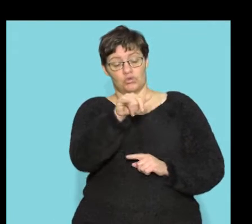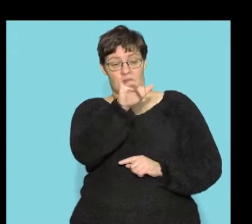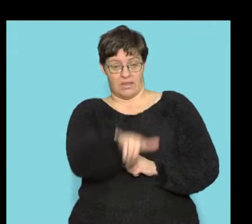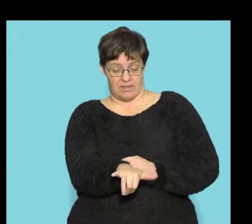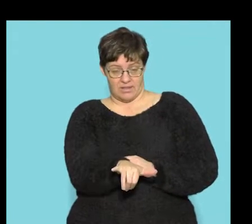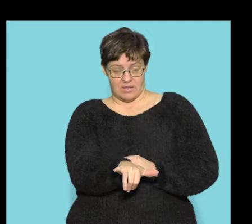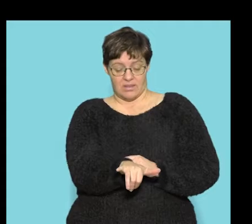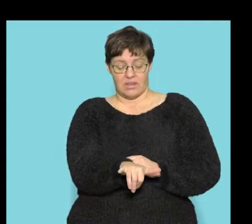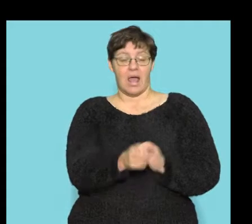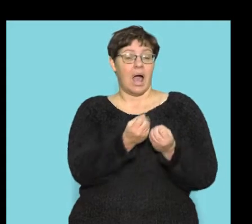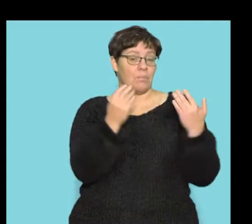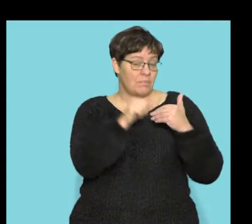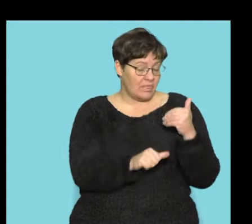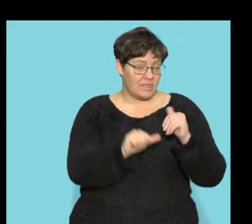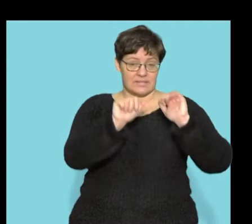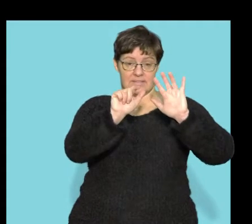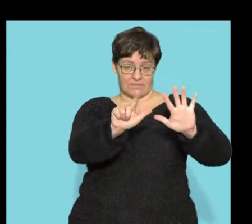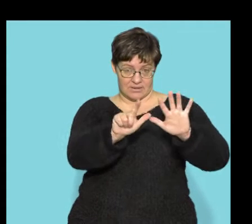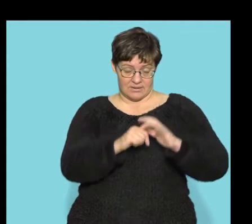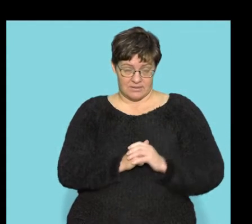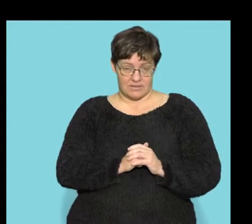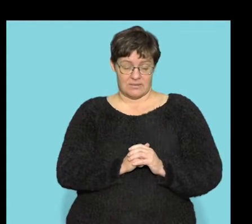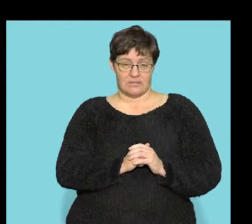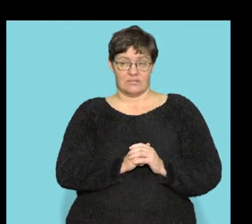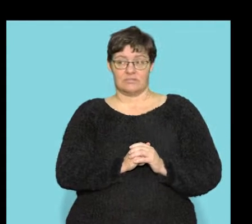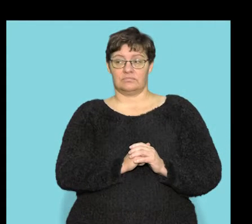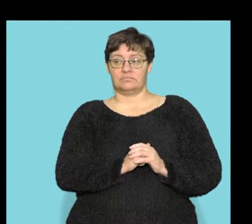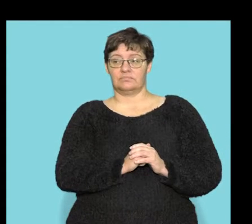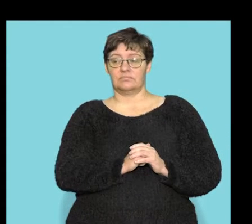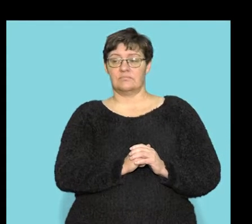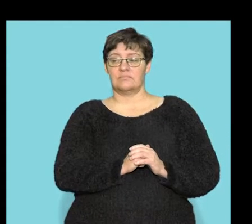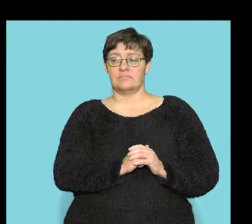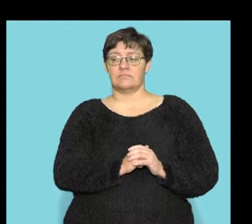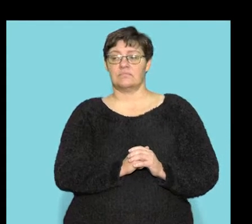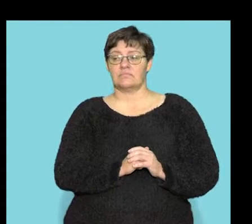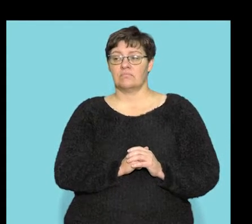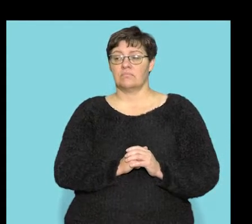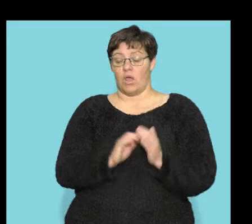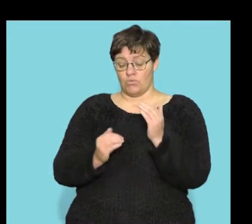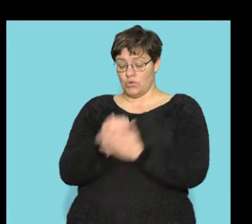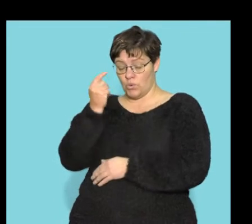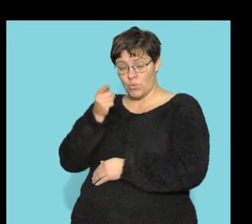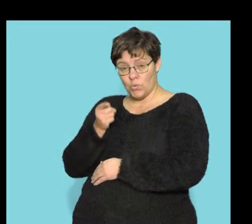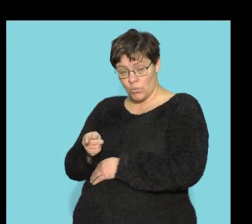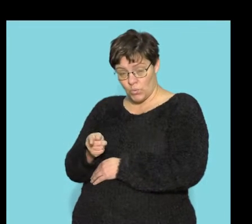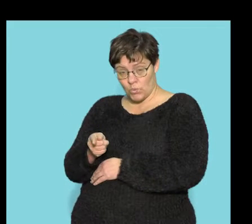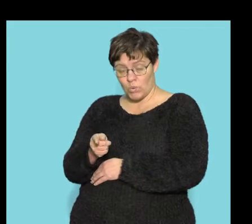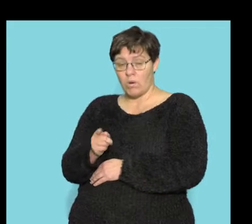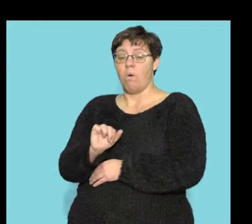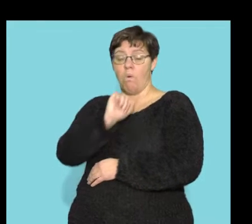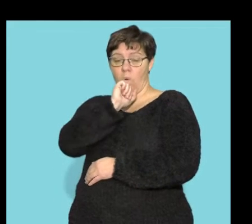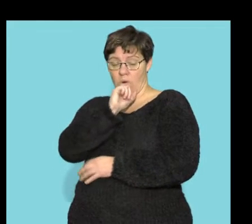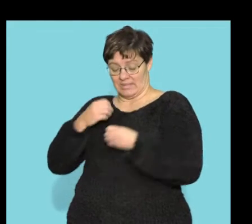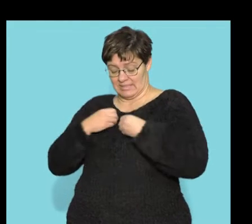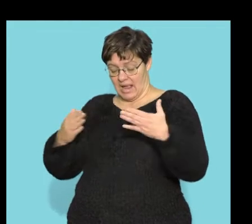January to July is 7 months, as I've shown you there, right? Then the increase took place